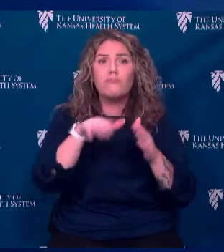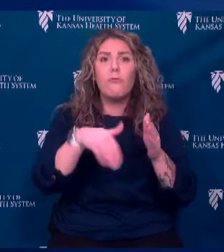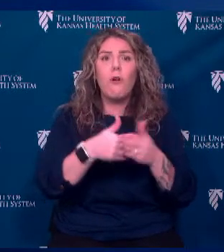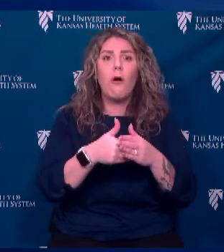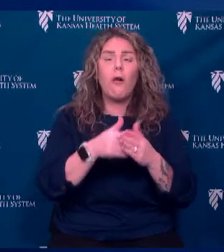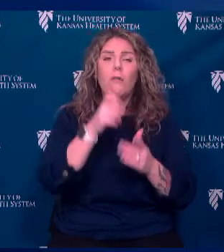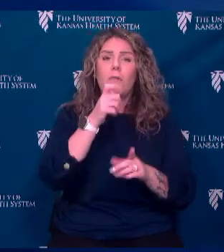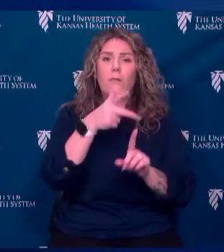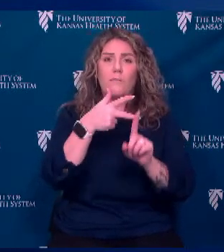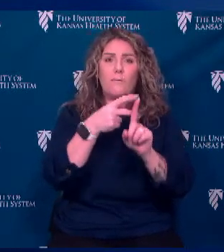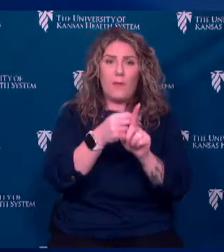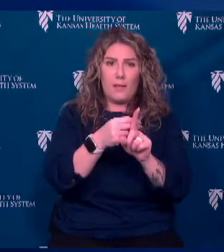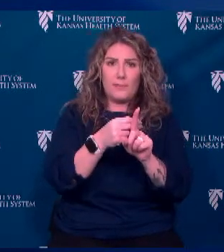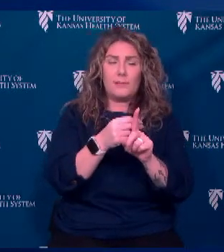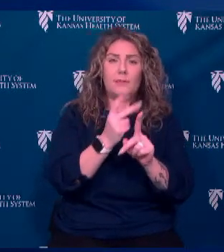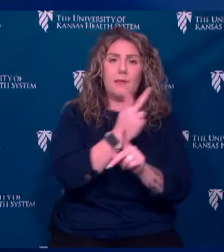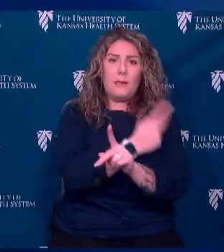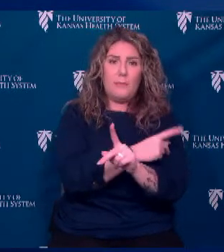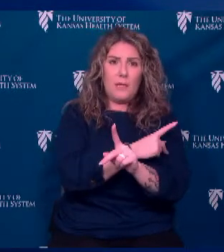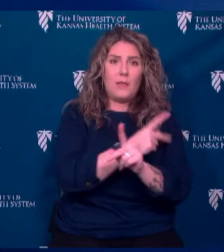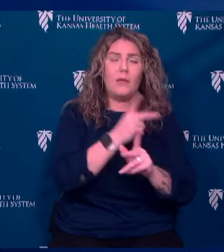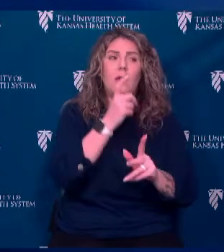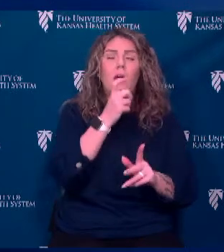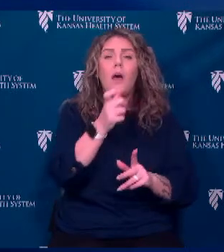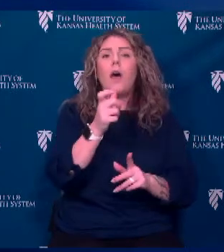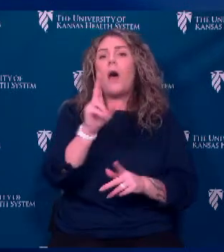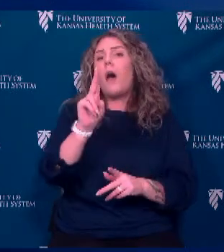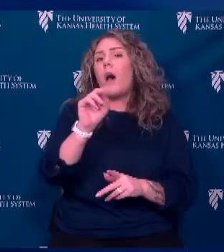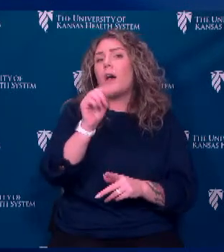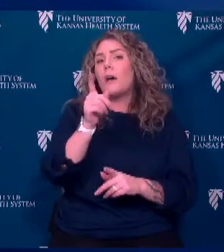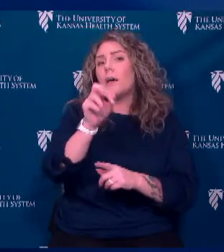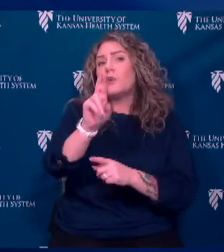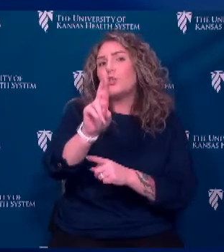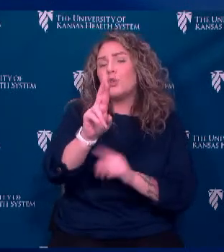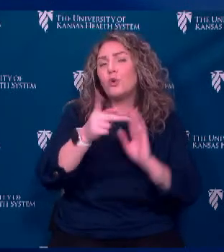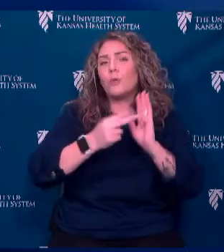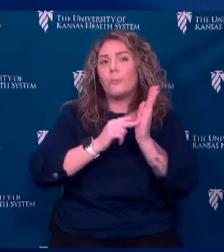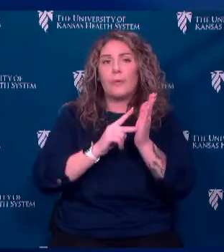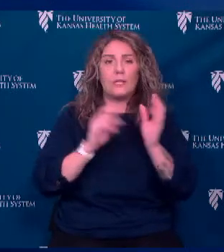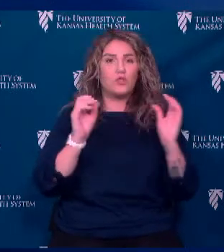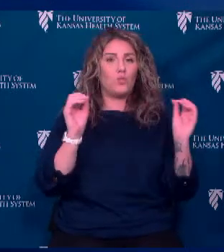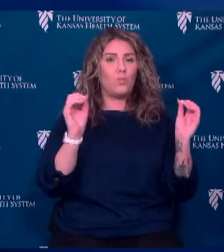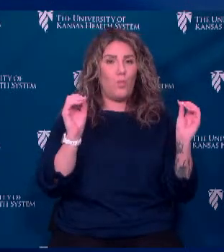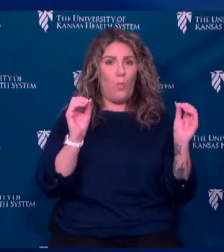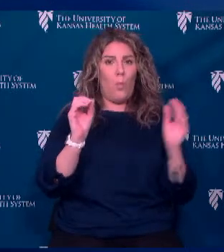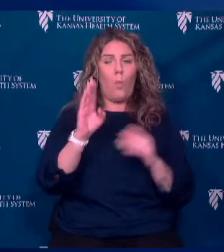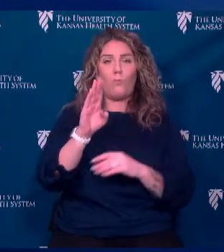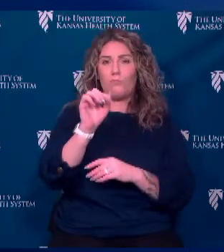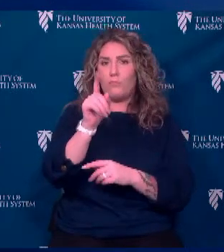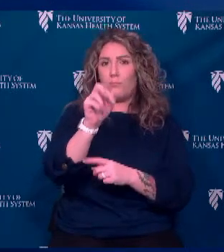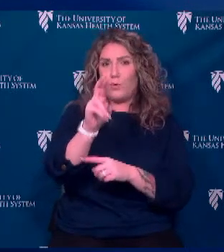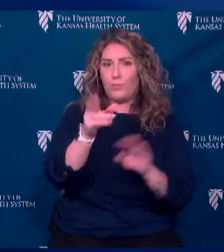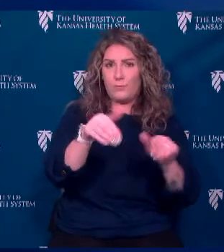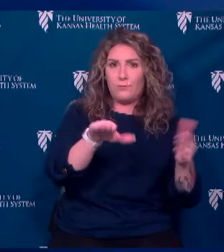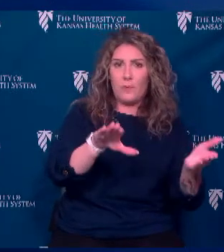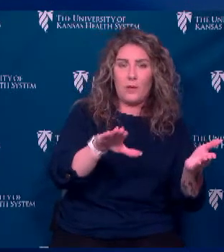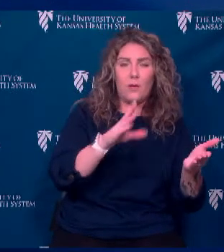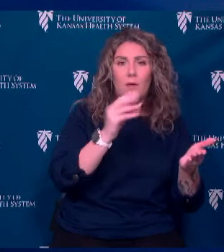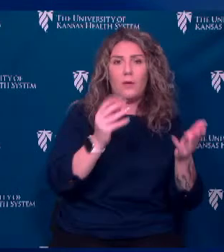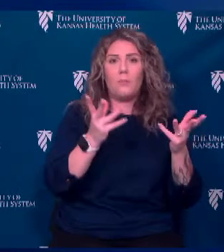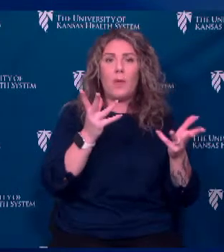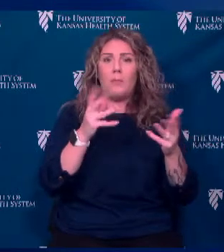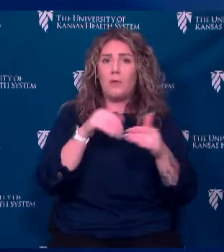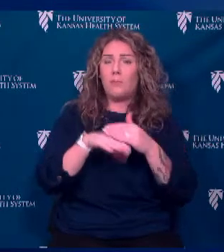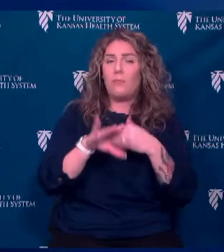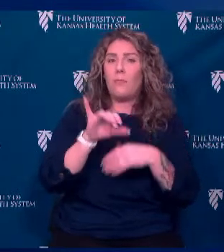Now, there are some undervaccinated, I call undervaccinated people who haven't gotten their booster, who have passed away and may even make it into the